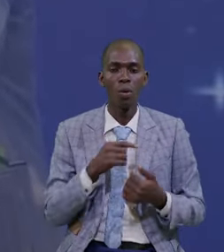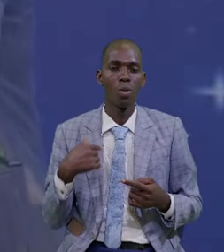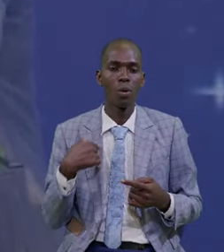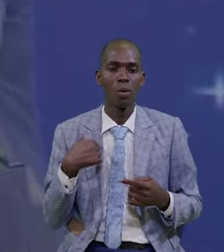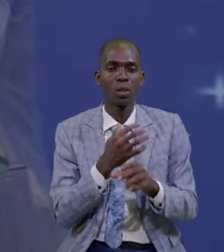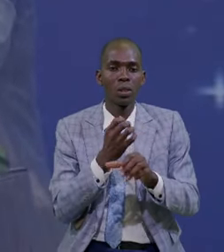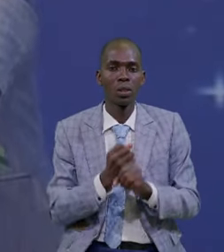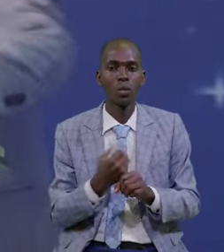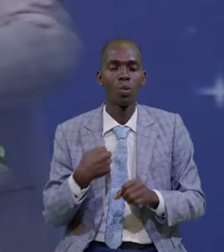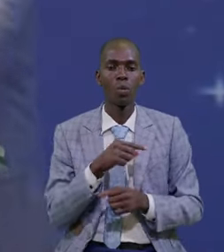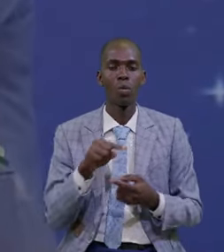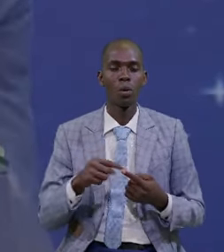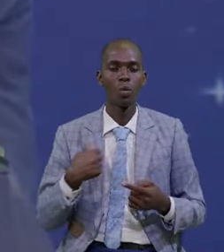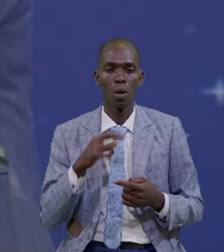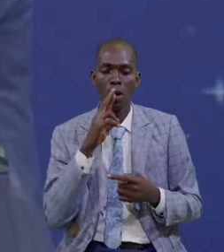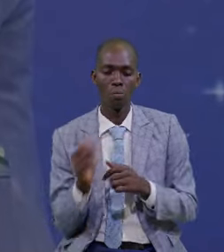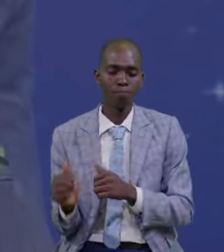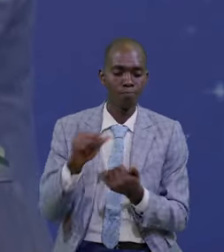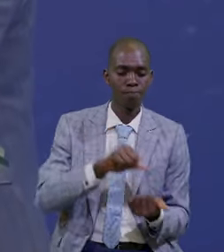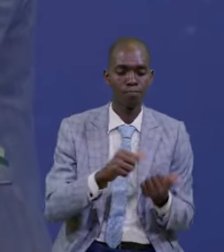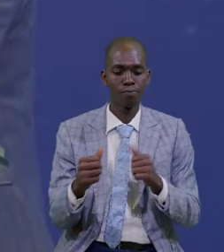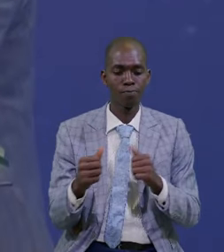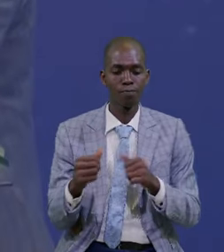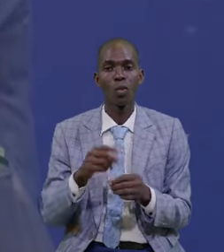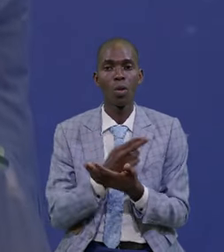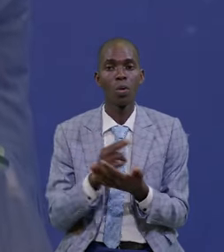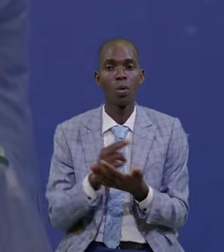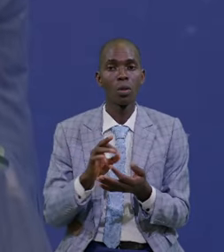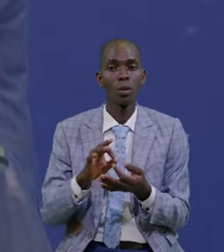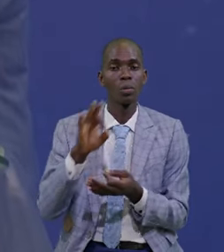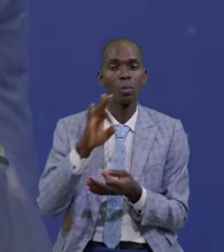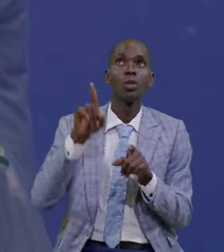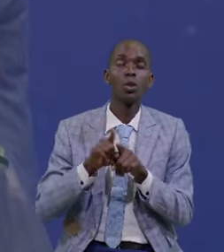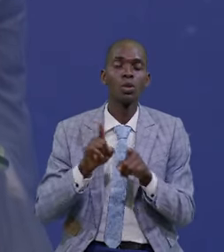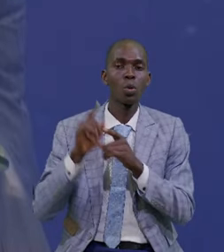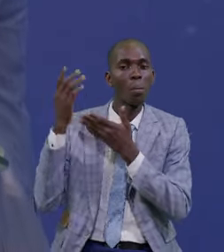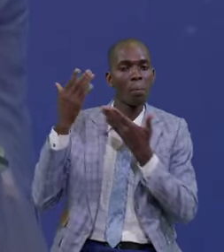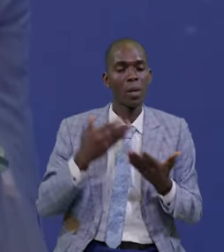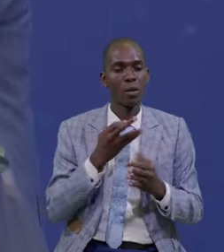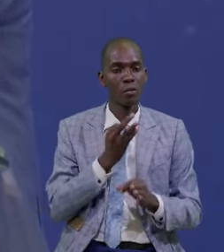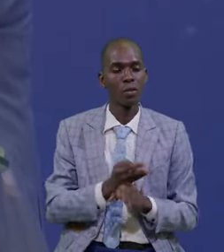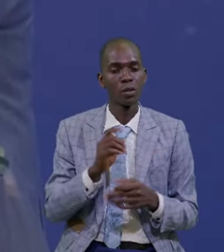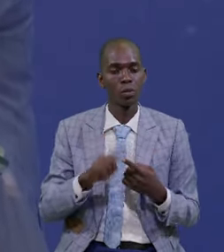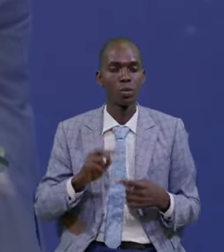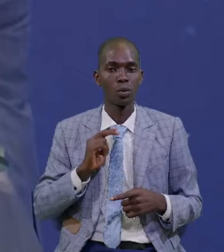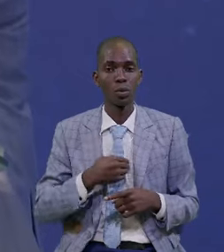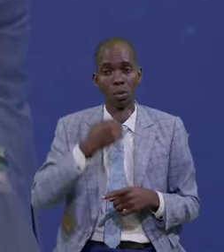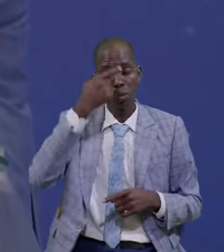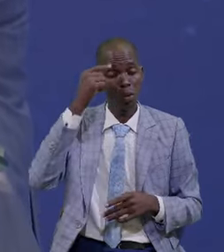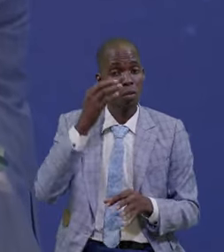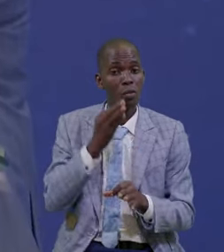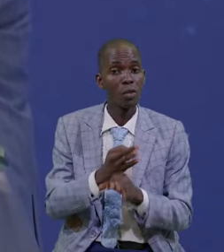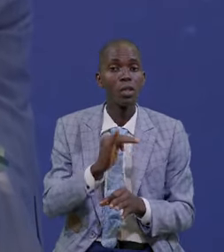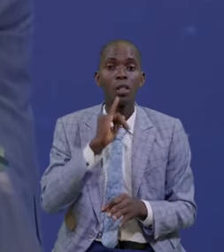Holy Spirit, it also brings faith along, because faith is actually one of the